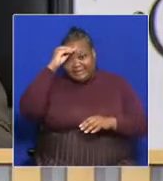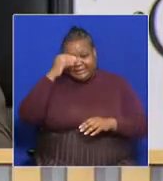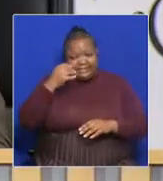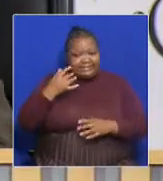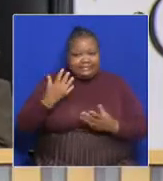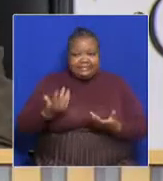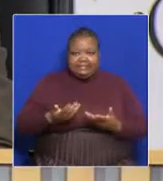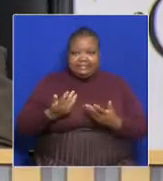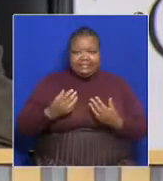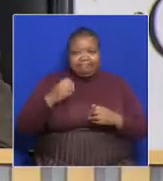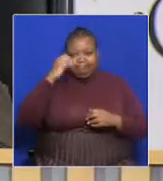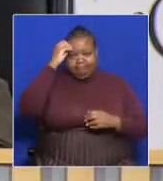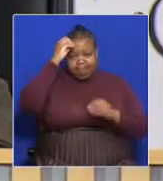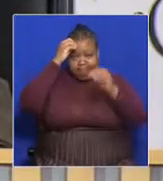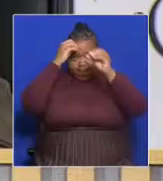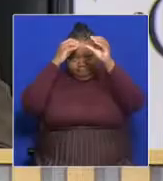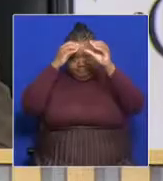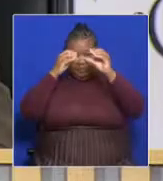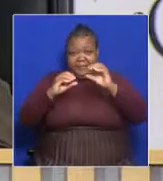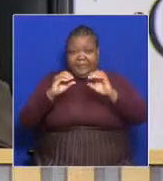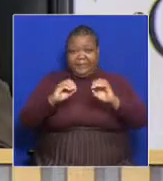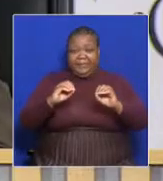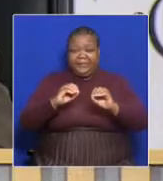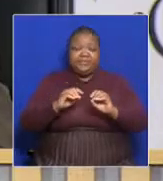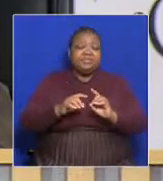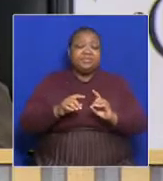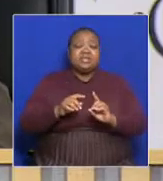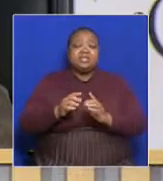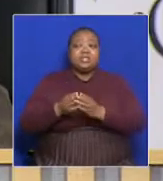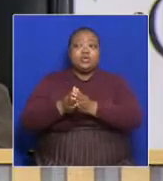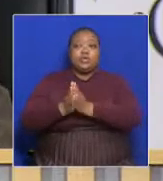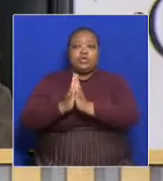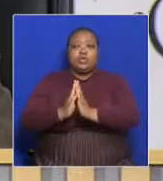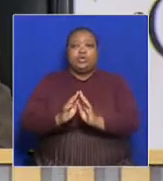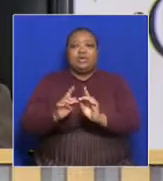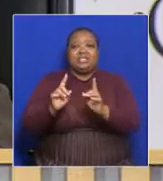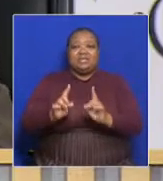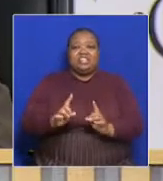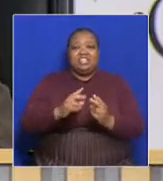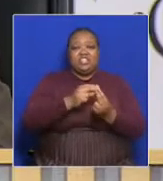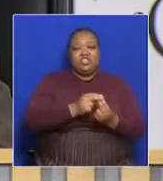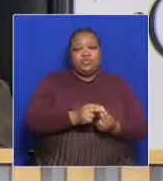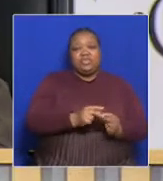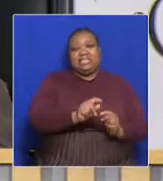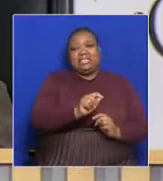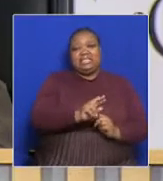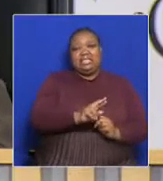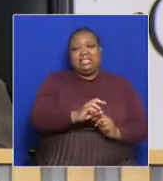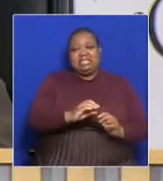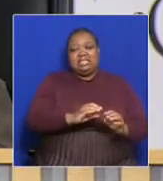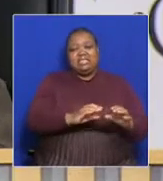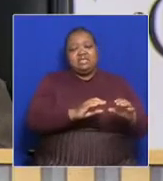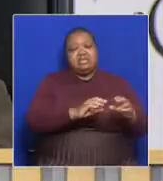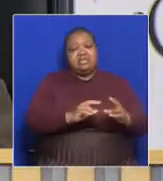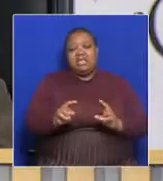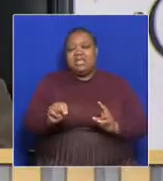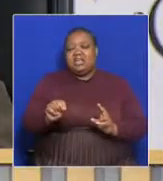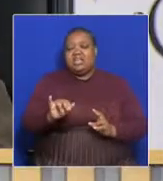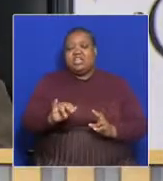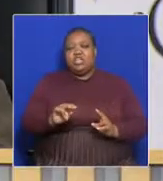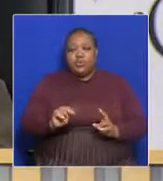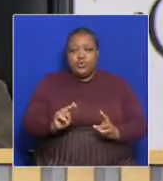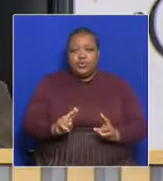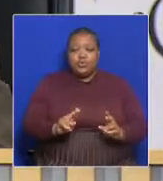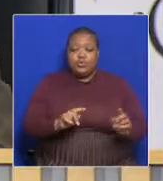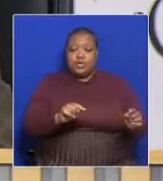specialized units like TRT, NIU, POP to come and guard those exhibits. They're okay with guarding it for maybe